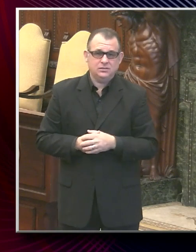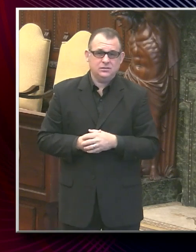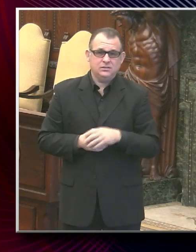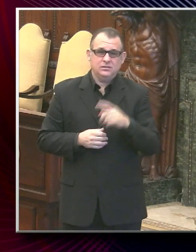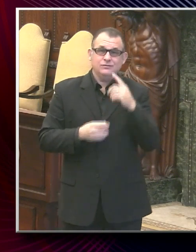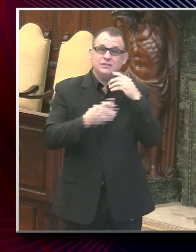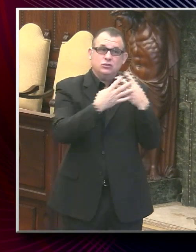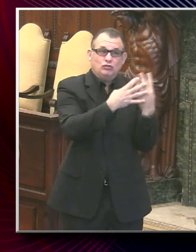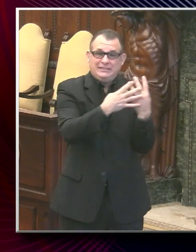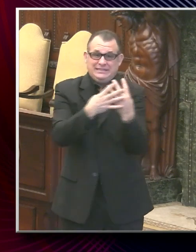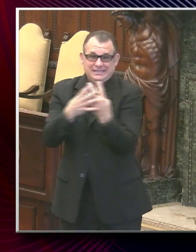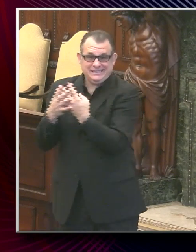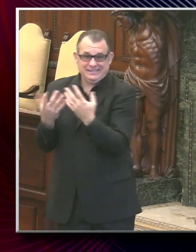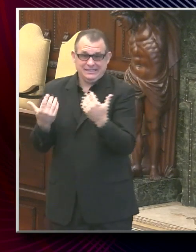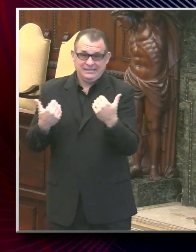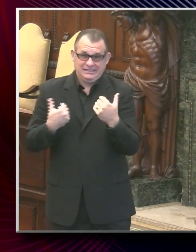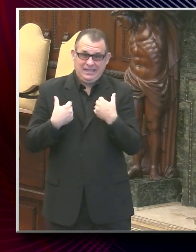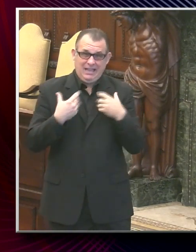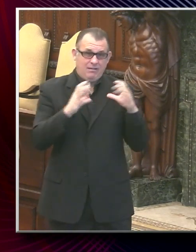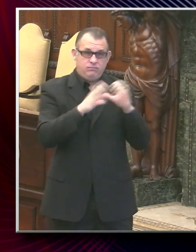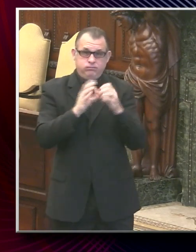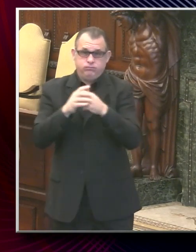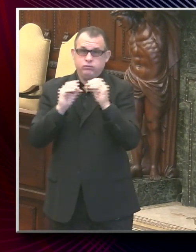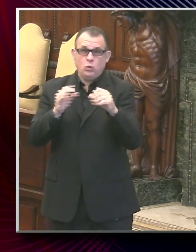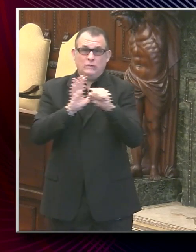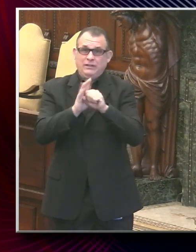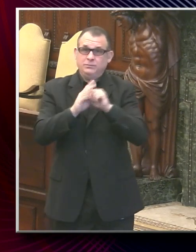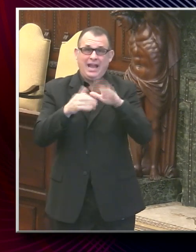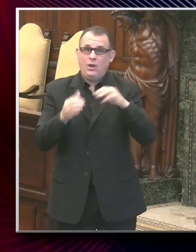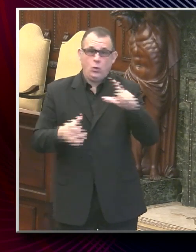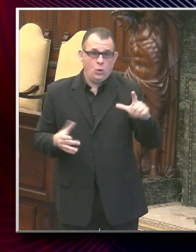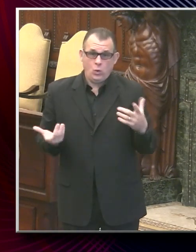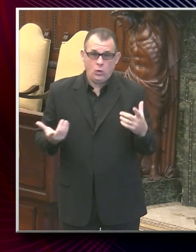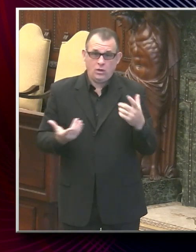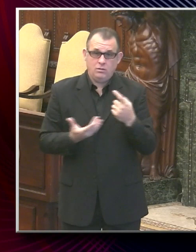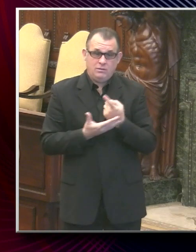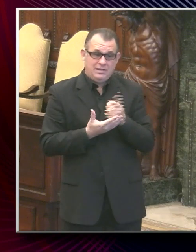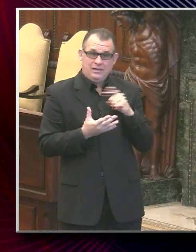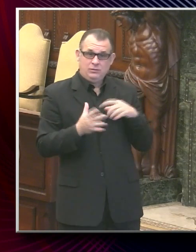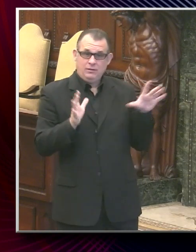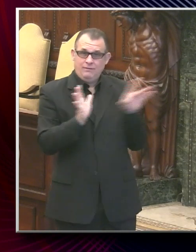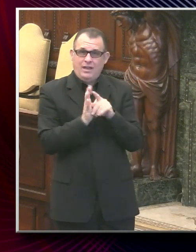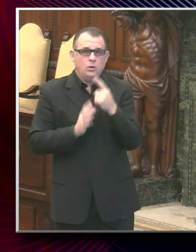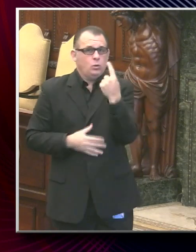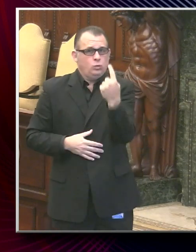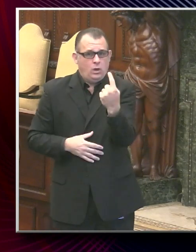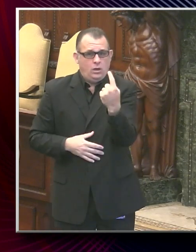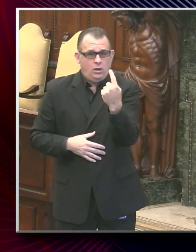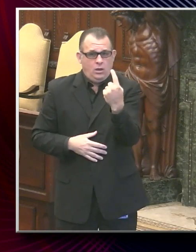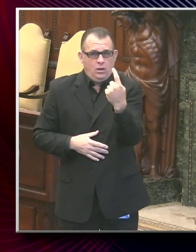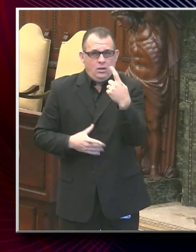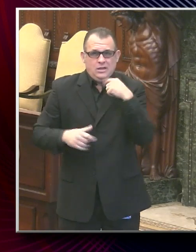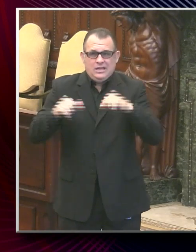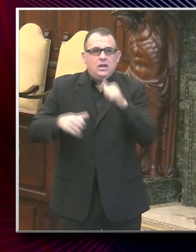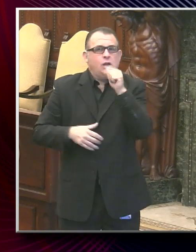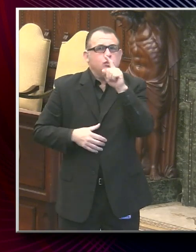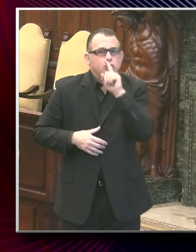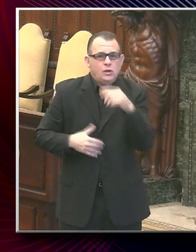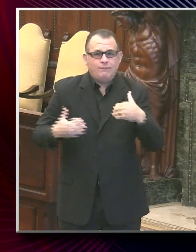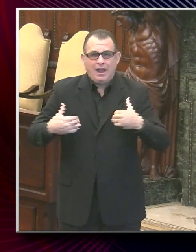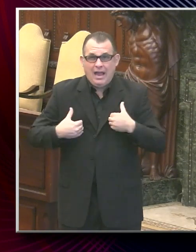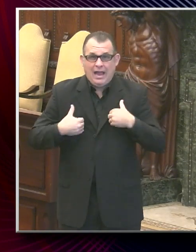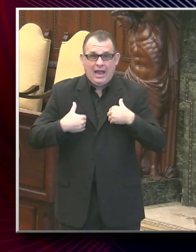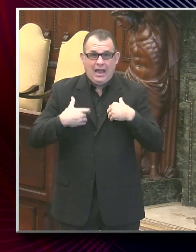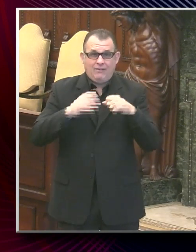and we went weeks without any symptomatic cases. However, last week there was one questionably symptomatic inmate,